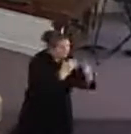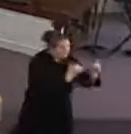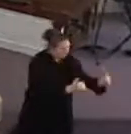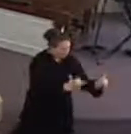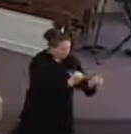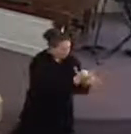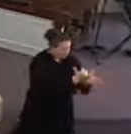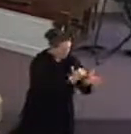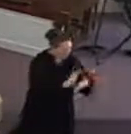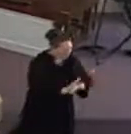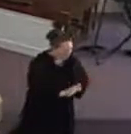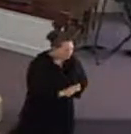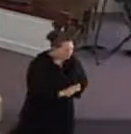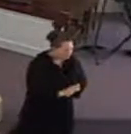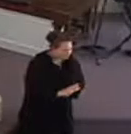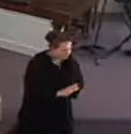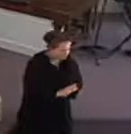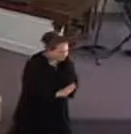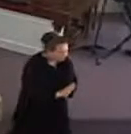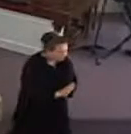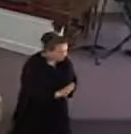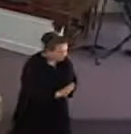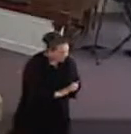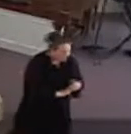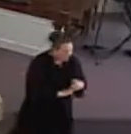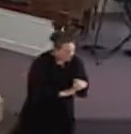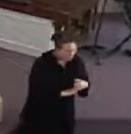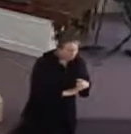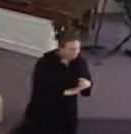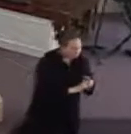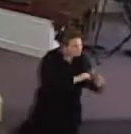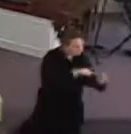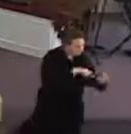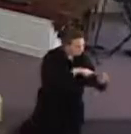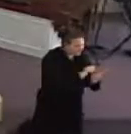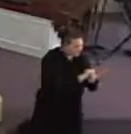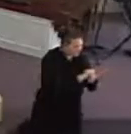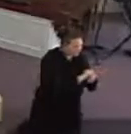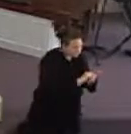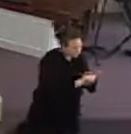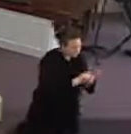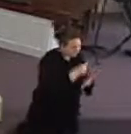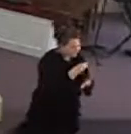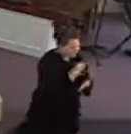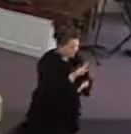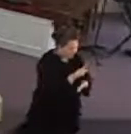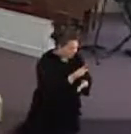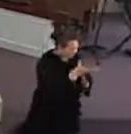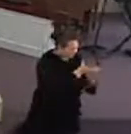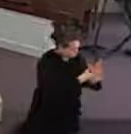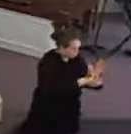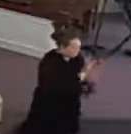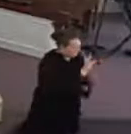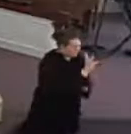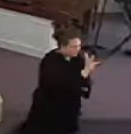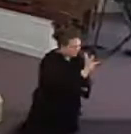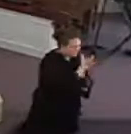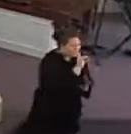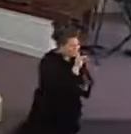amen. Reading a passage of scripture that's in Galatians chapter 6 and 2 verses 7 and